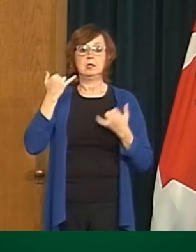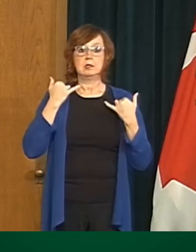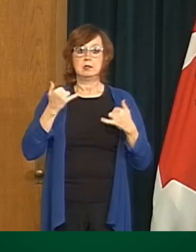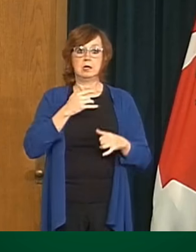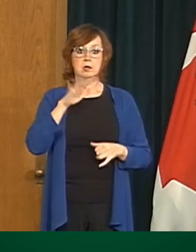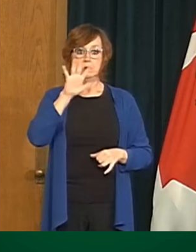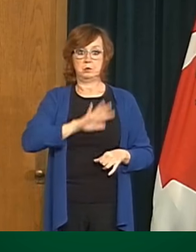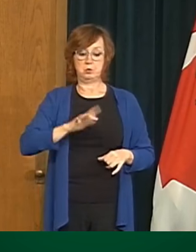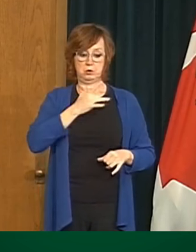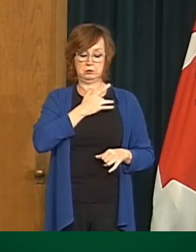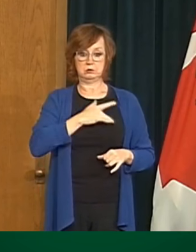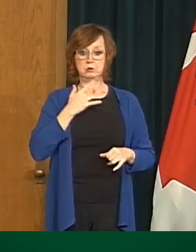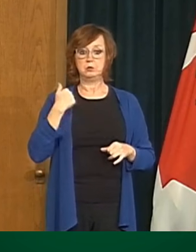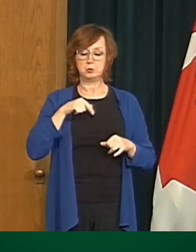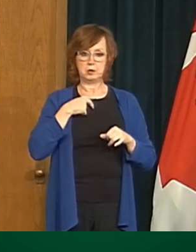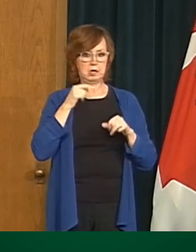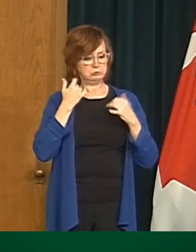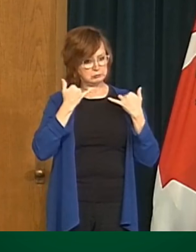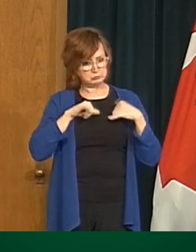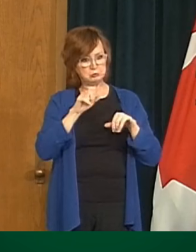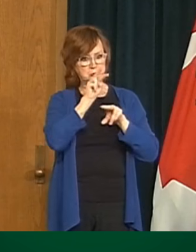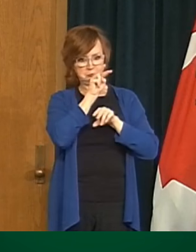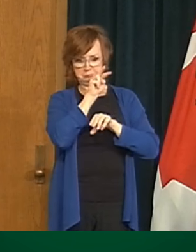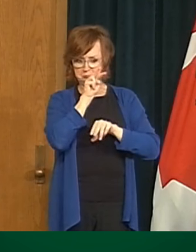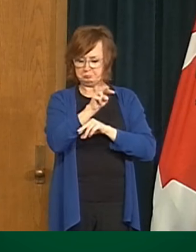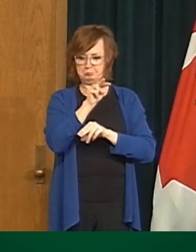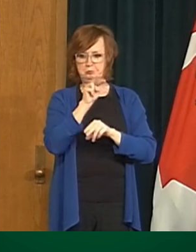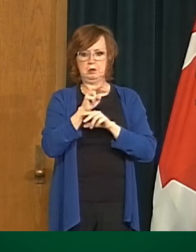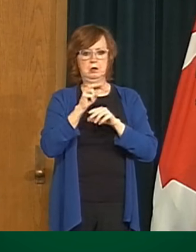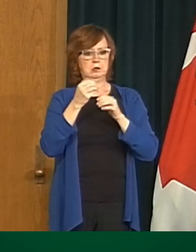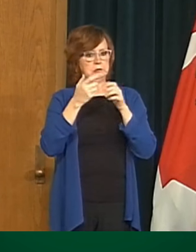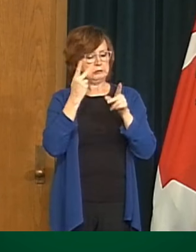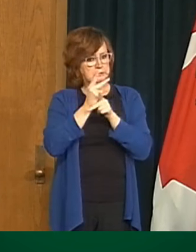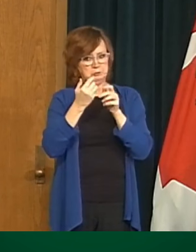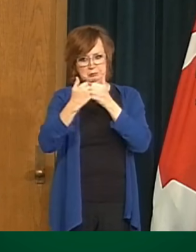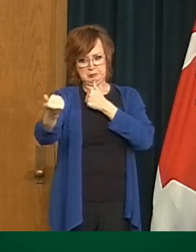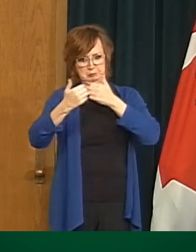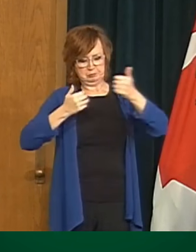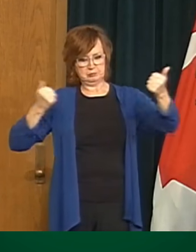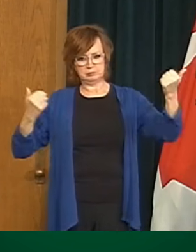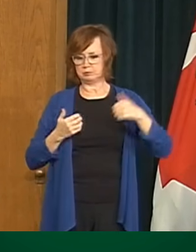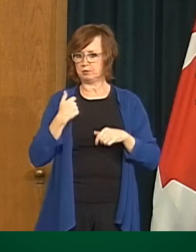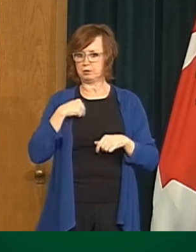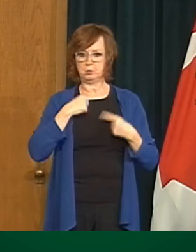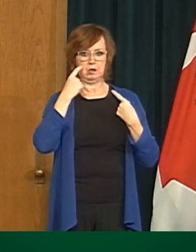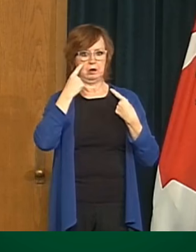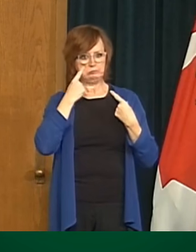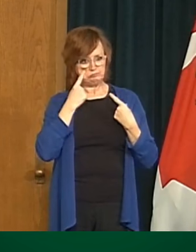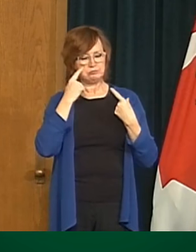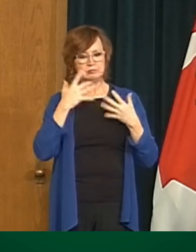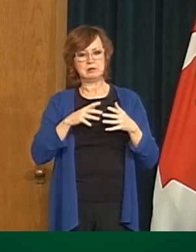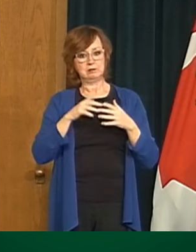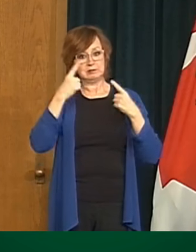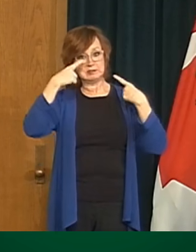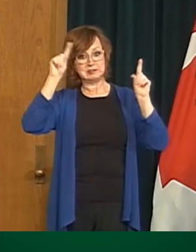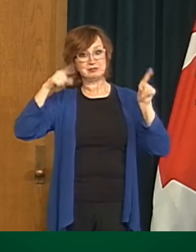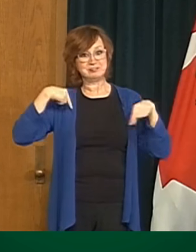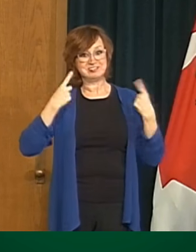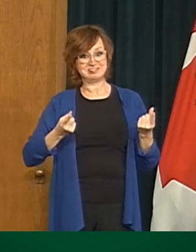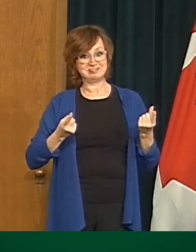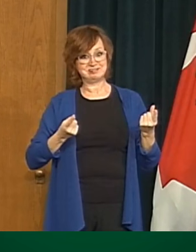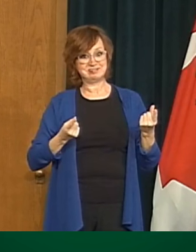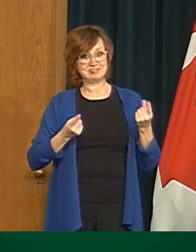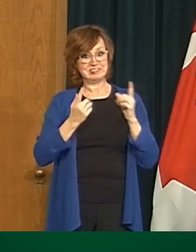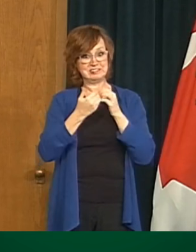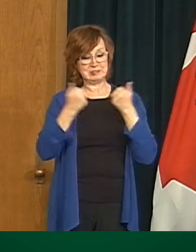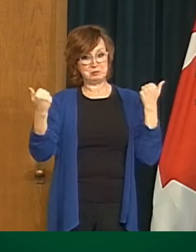in observing physical distancing practices. We've seen firsthand, time and time again, that these practices work. So now in